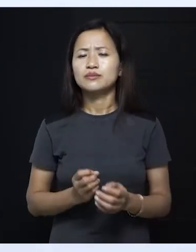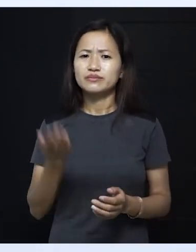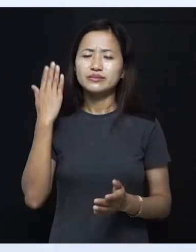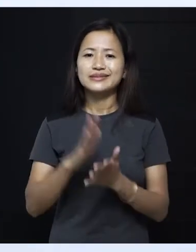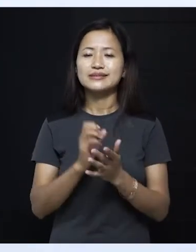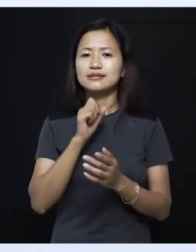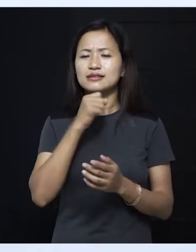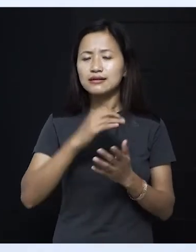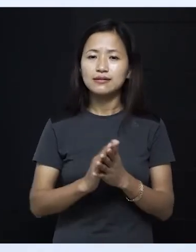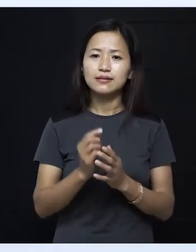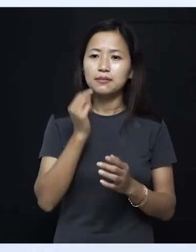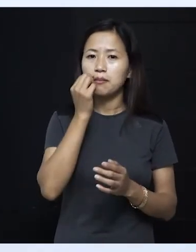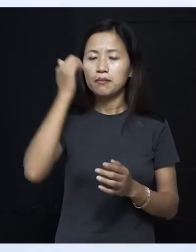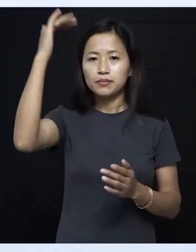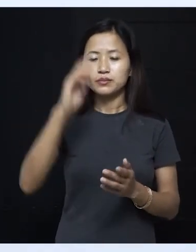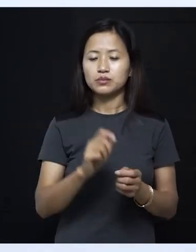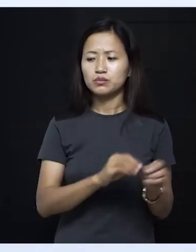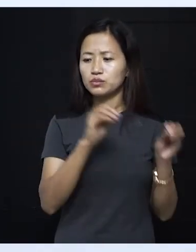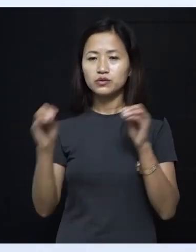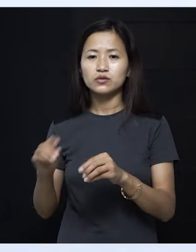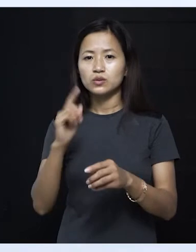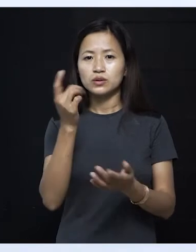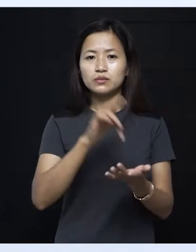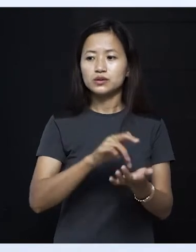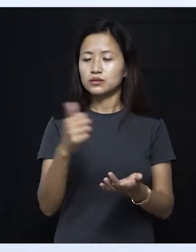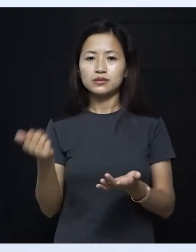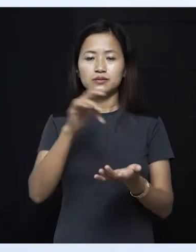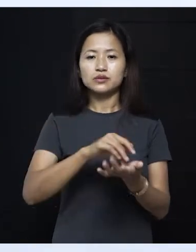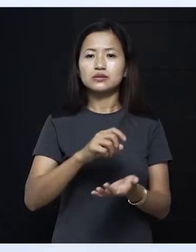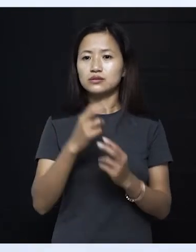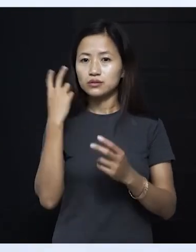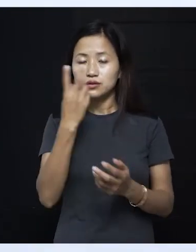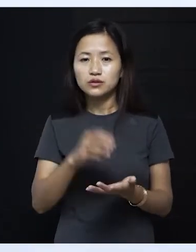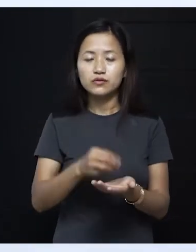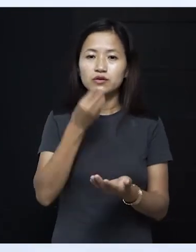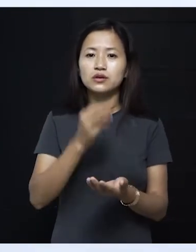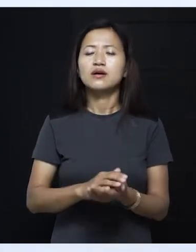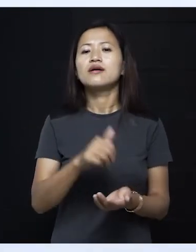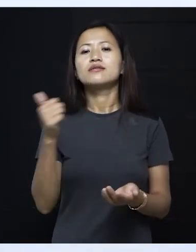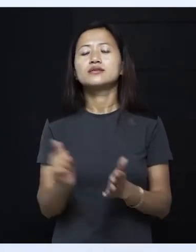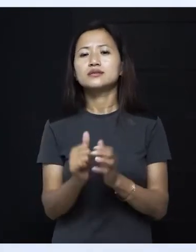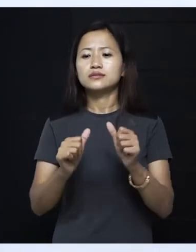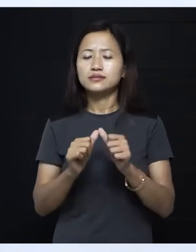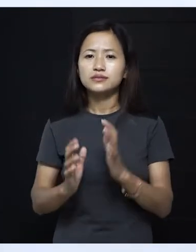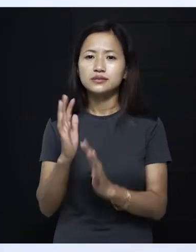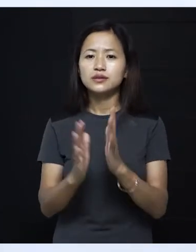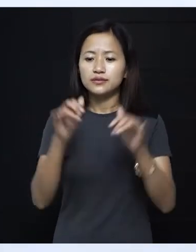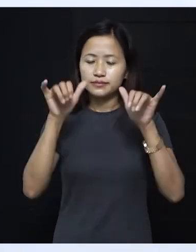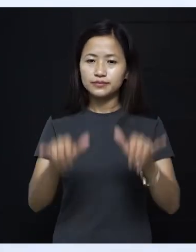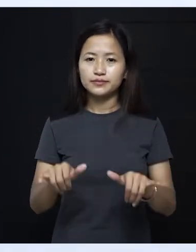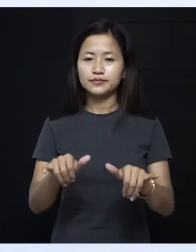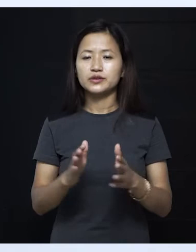man, where they moved from one place to another place in search of food. But after they discovered agriculture, they started leading